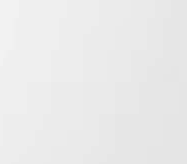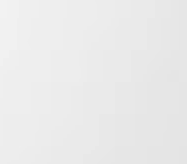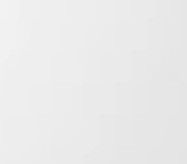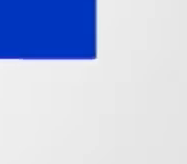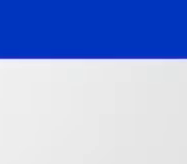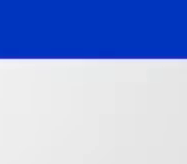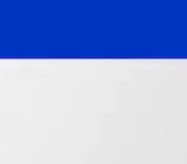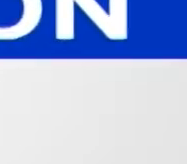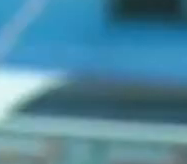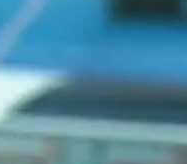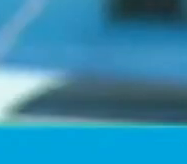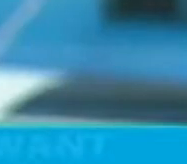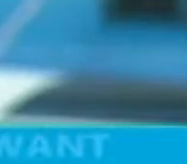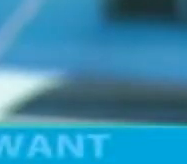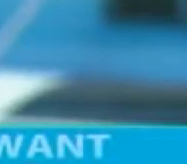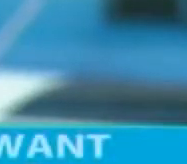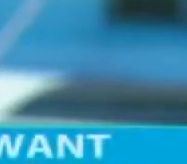Next on